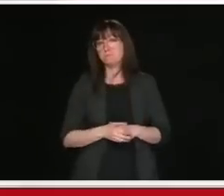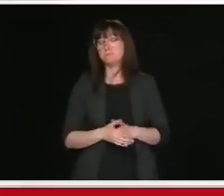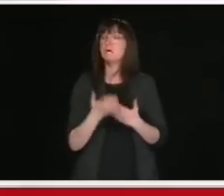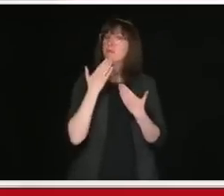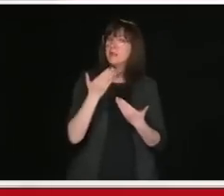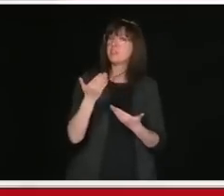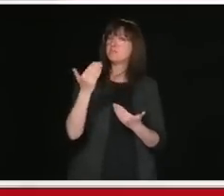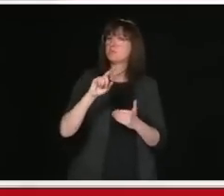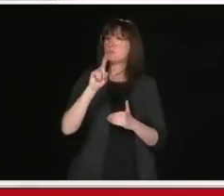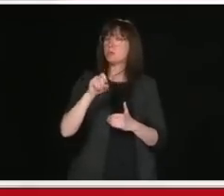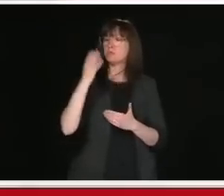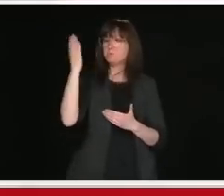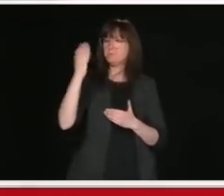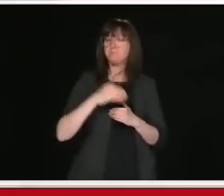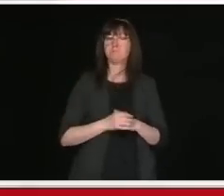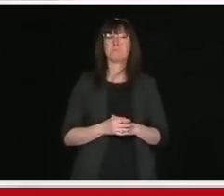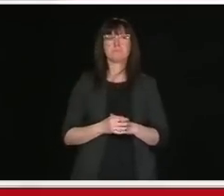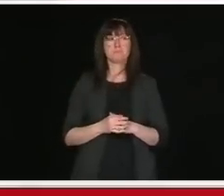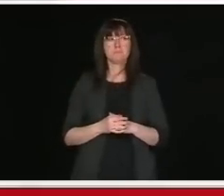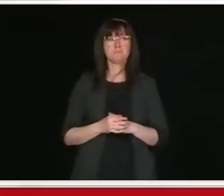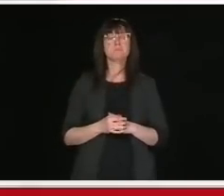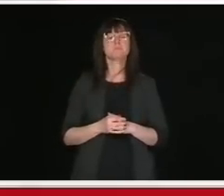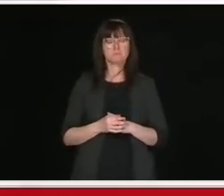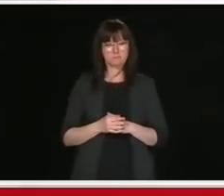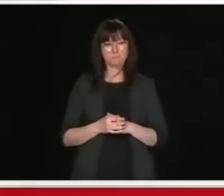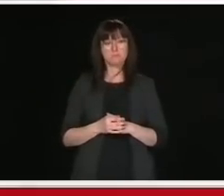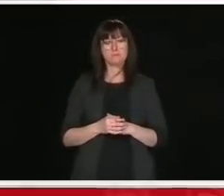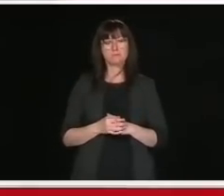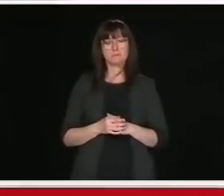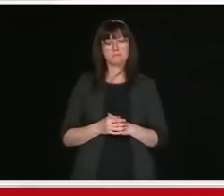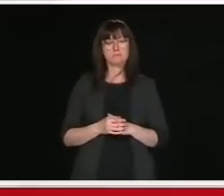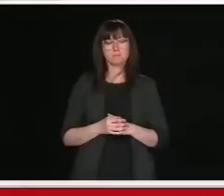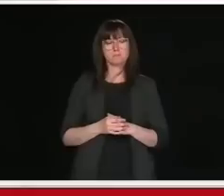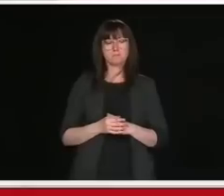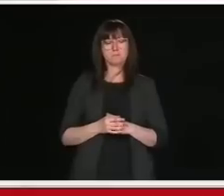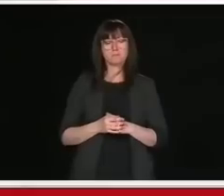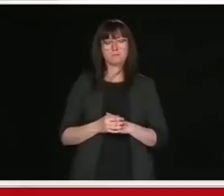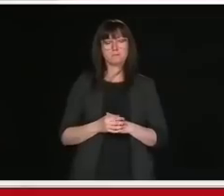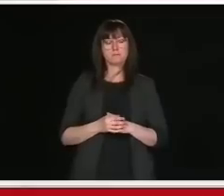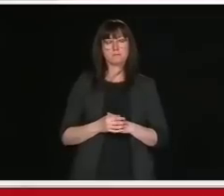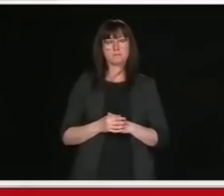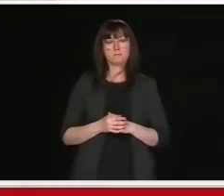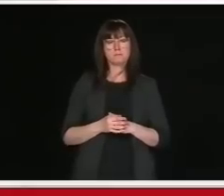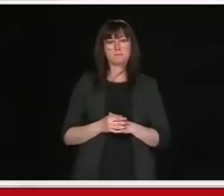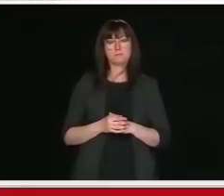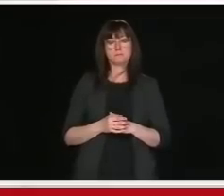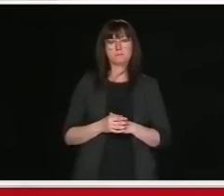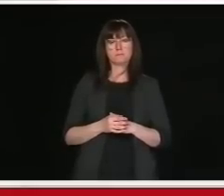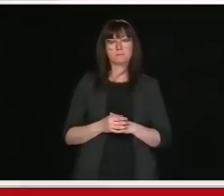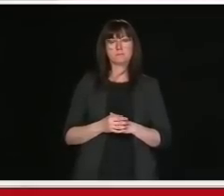Thank you. Merci. Prochaine question, Raymond Filion, TVA. À vous.